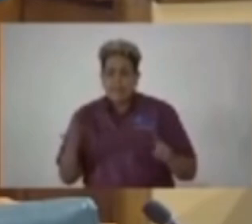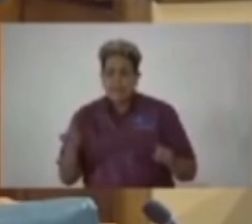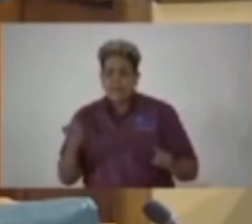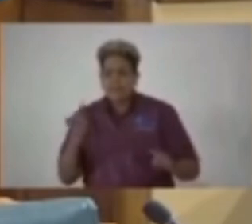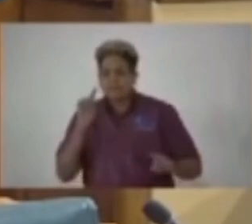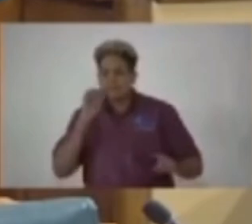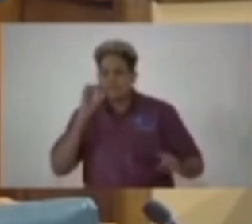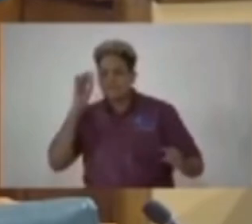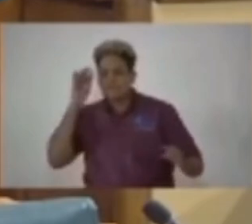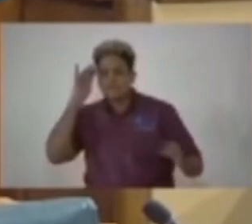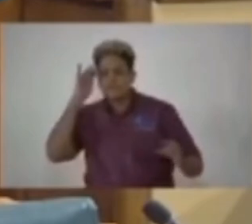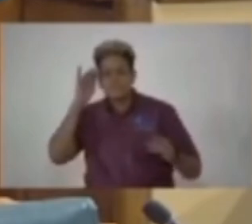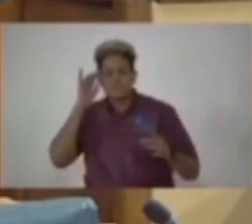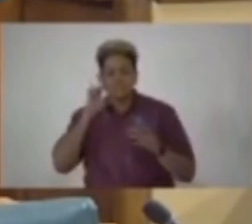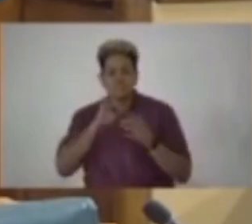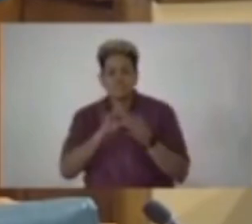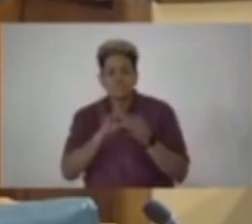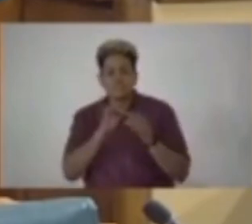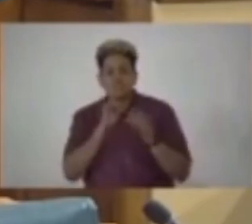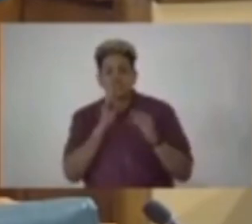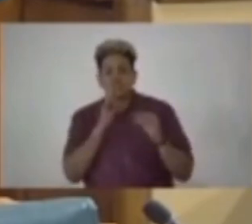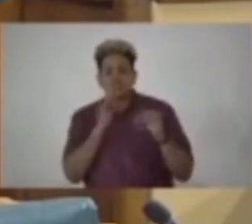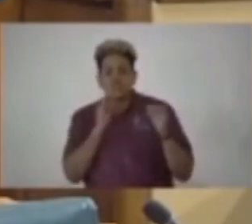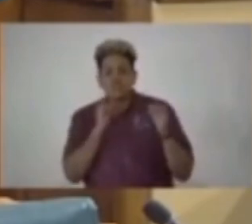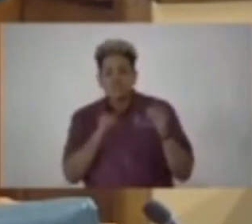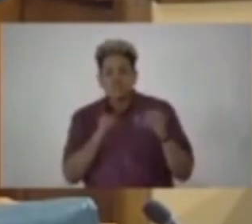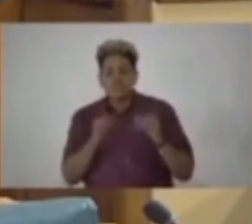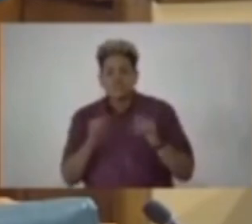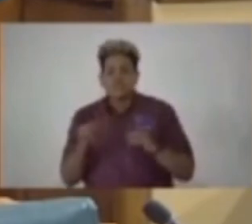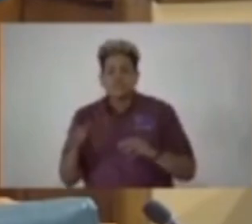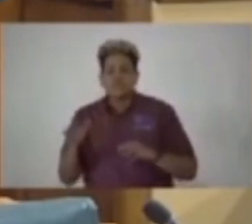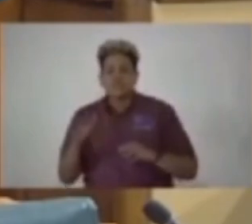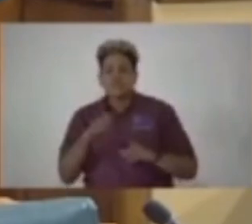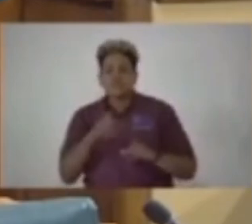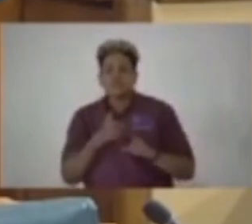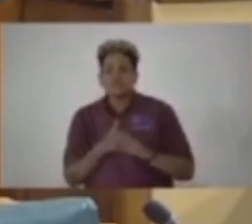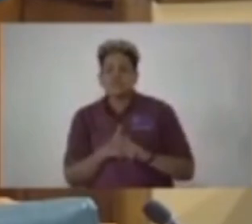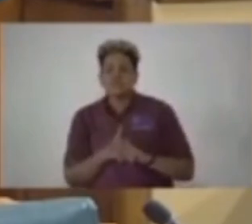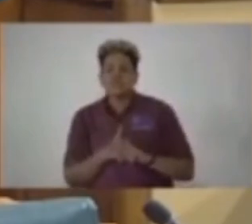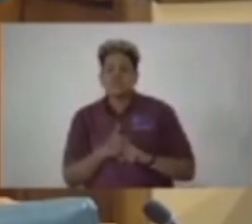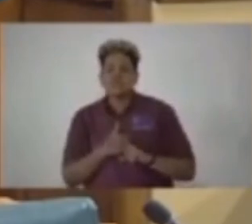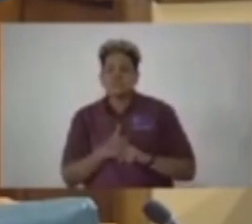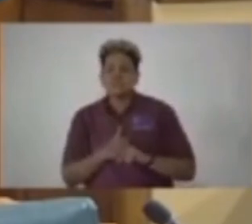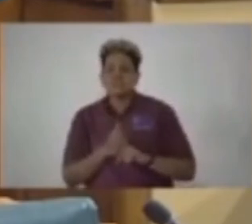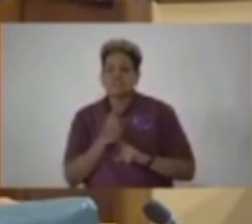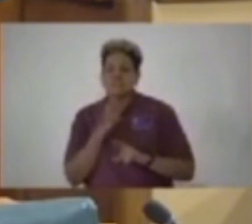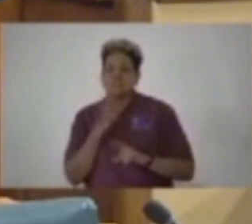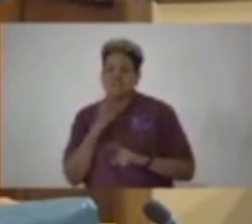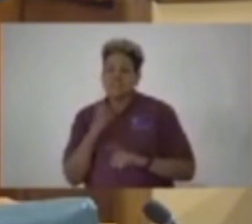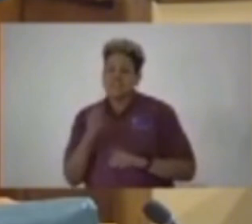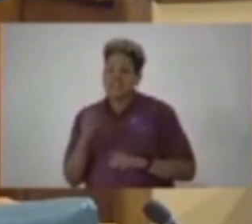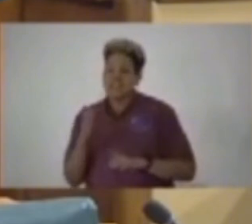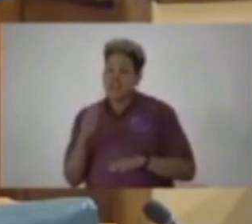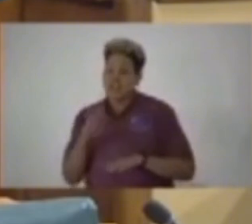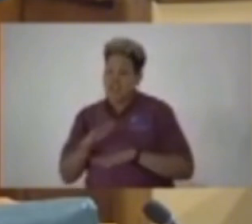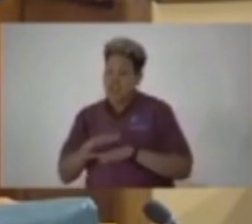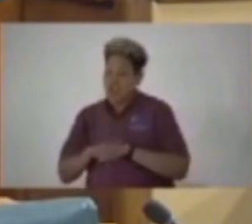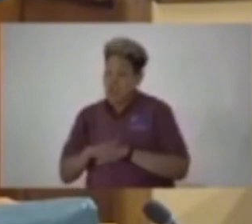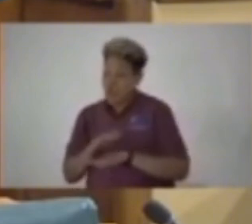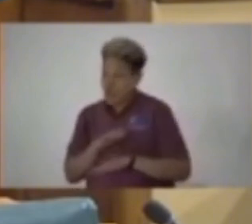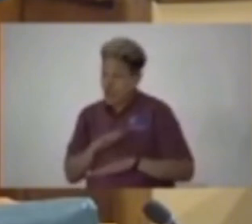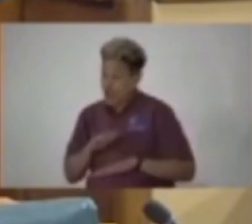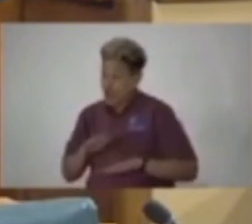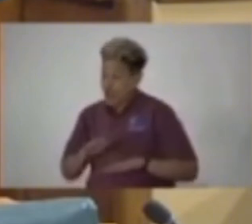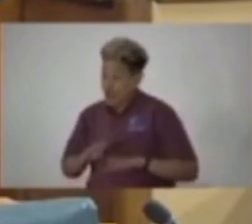R sits on the committee, dominated the committee. You're not going to hear nothing, and the holiday is upon us, and the election, and you're not going to hear anything, because it is just to prevent